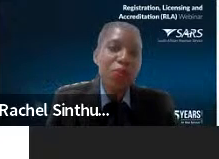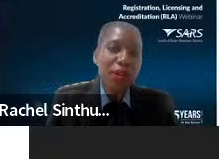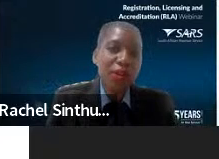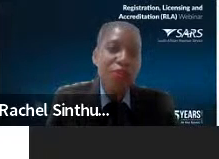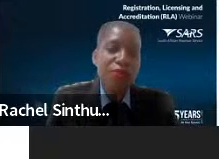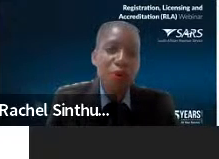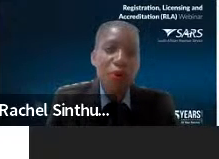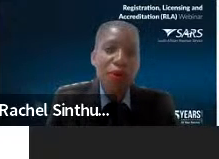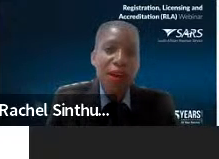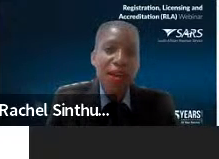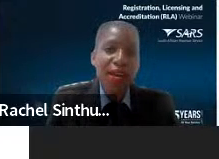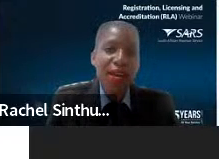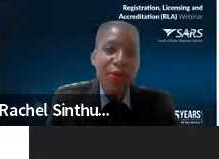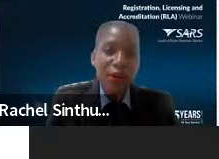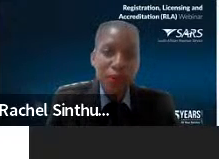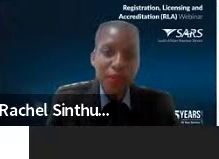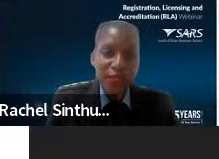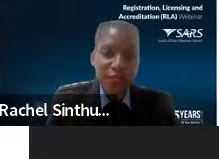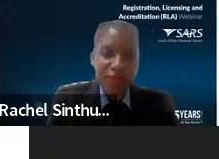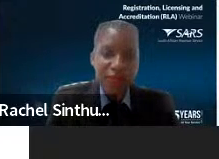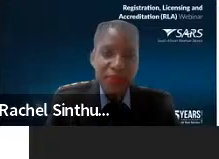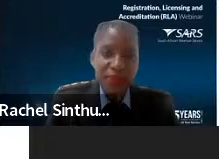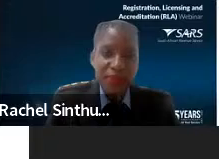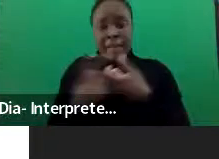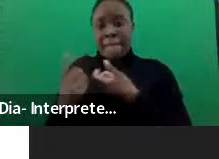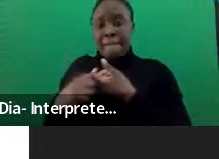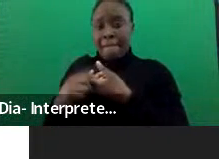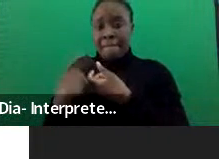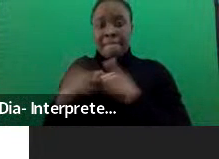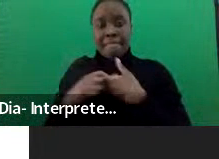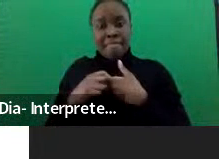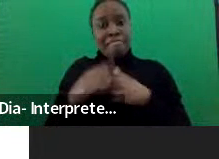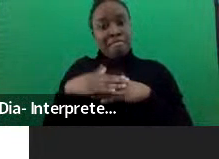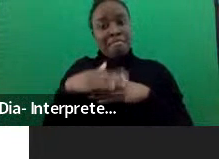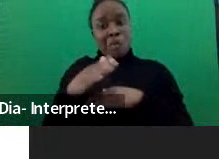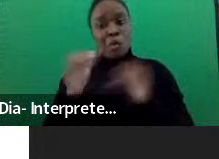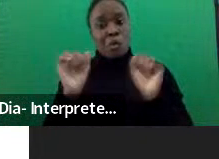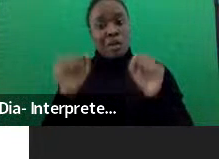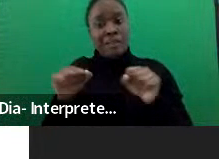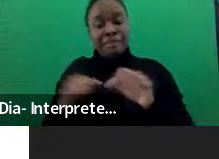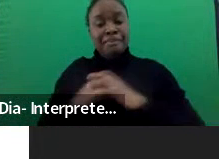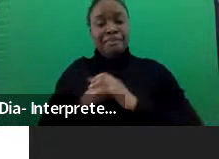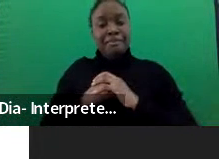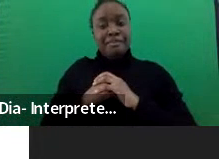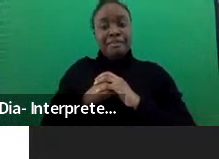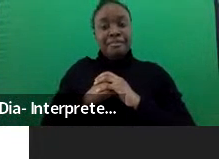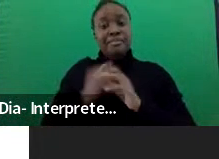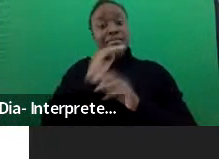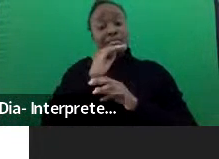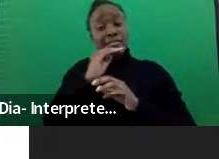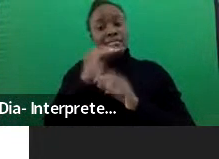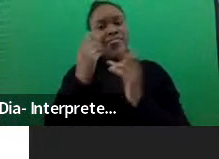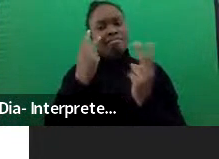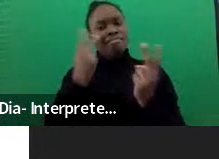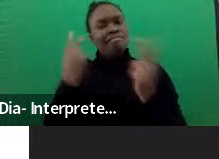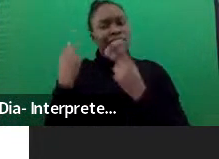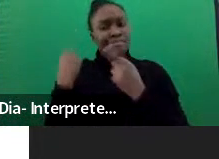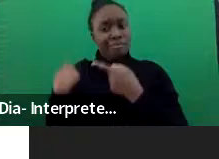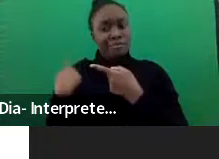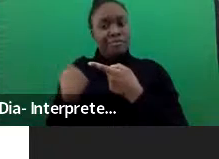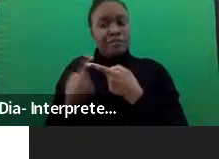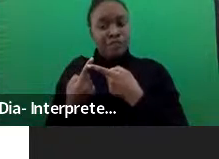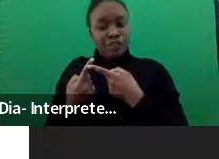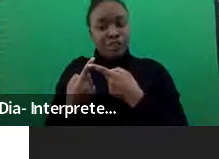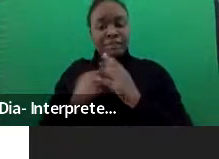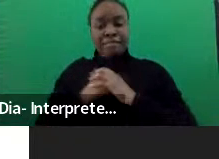encourage onboarding of more cargo reporters. So in terms of the history, when